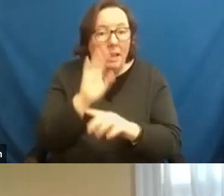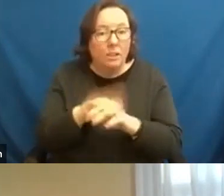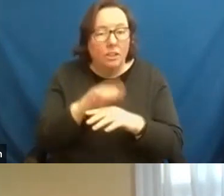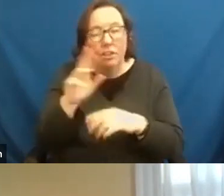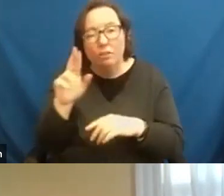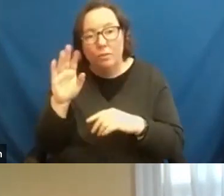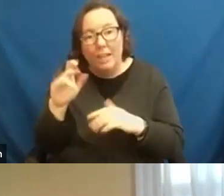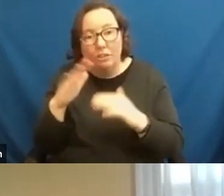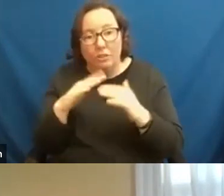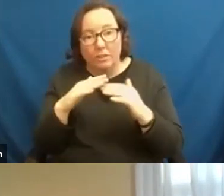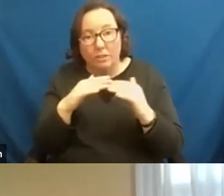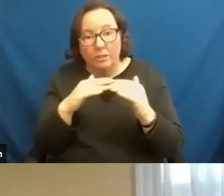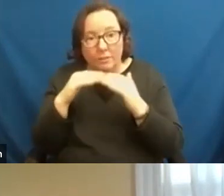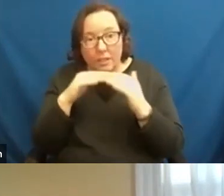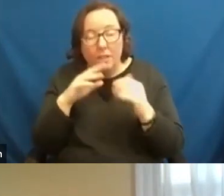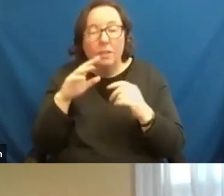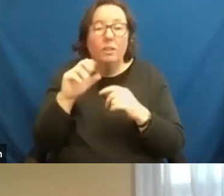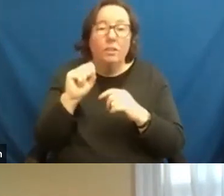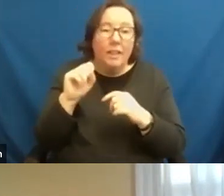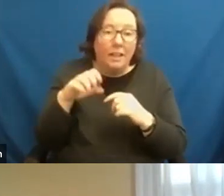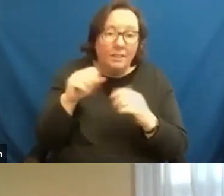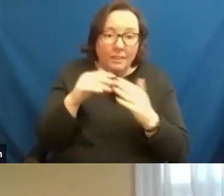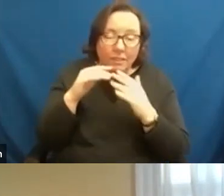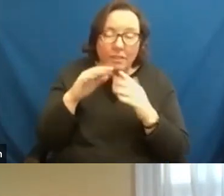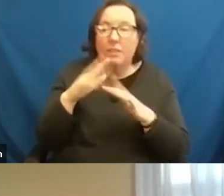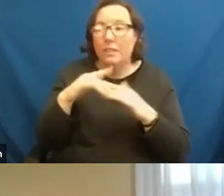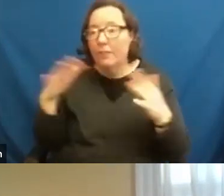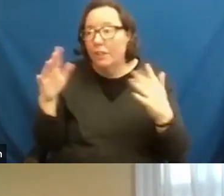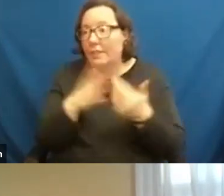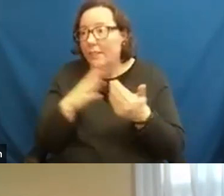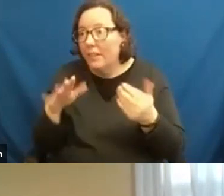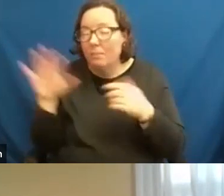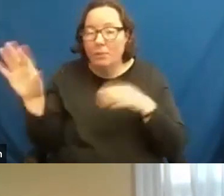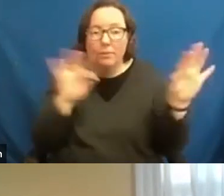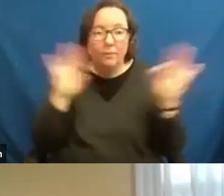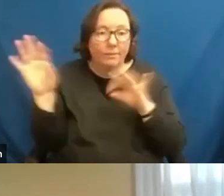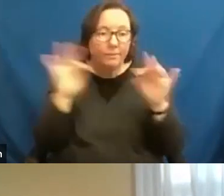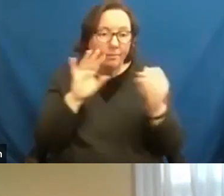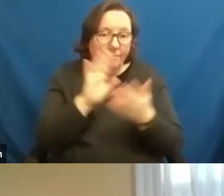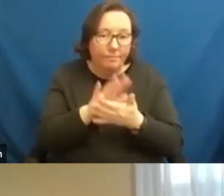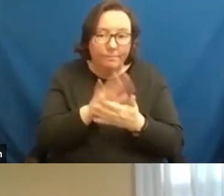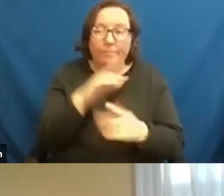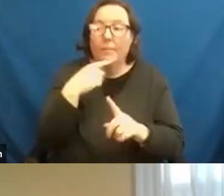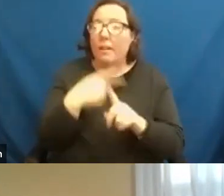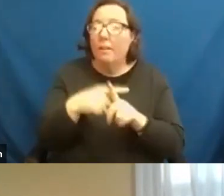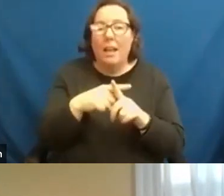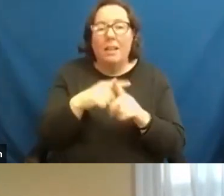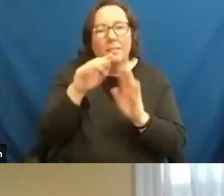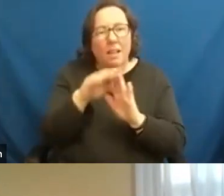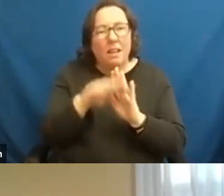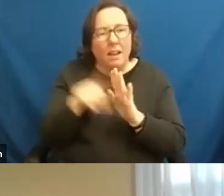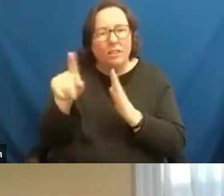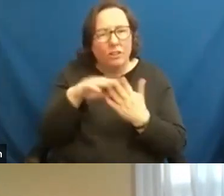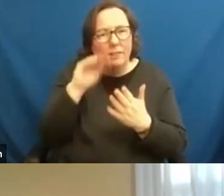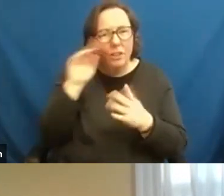racial, socioeconomic, and neighborhood diversity in selective admission schools, and what the lessons that you've learned